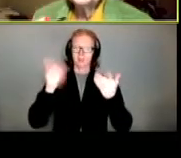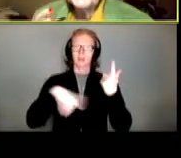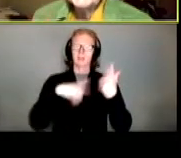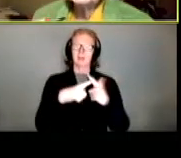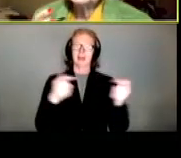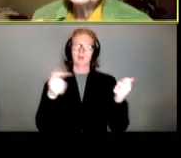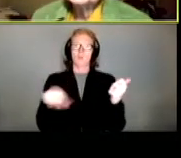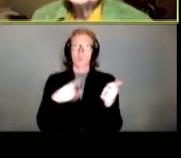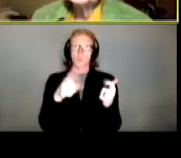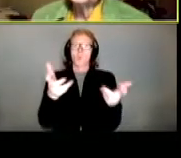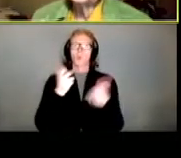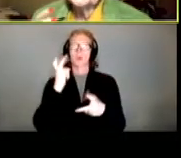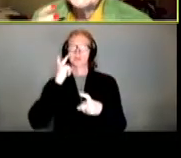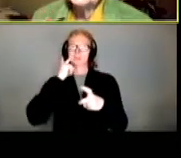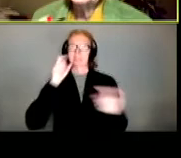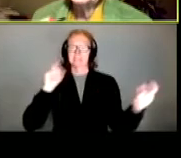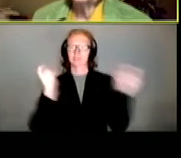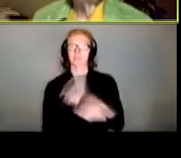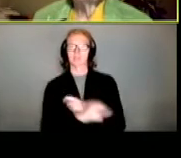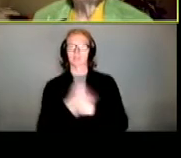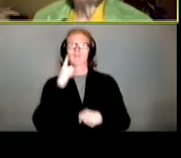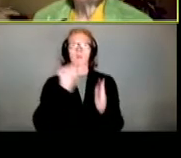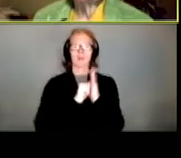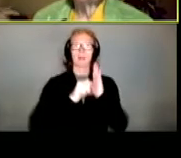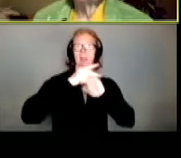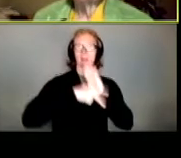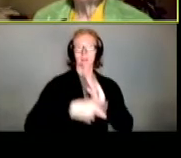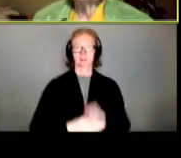you want to see in the policy?